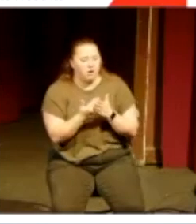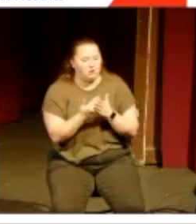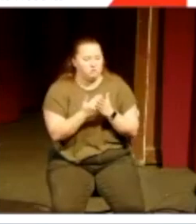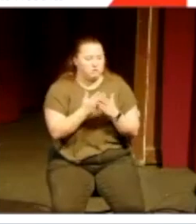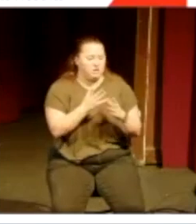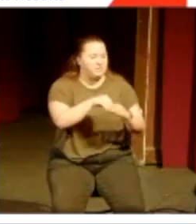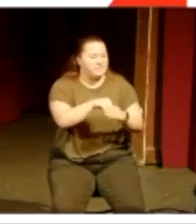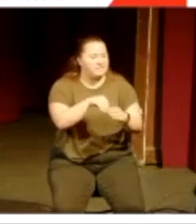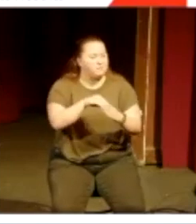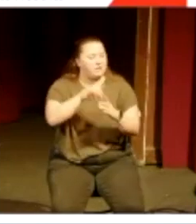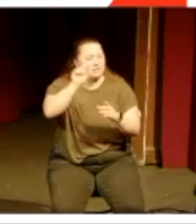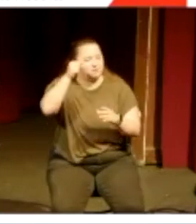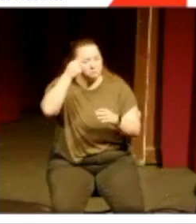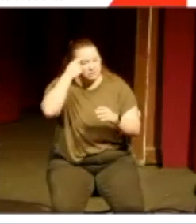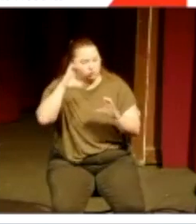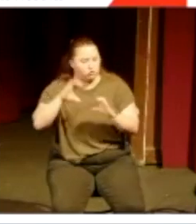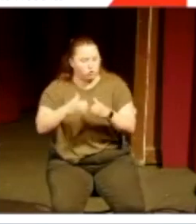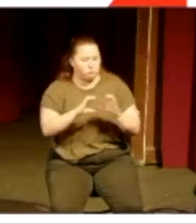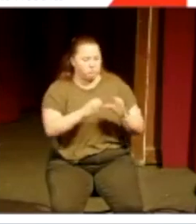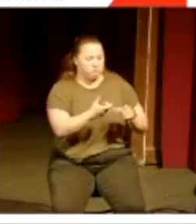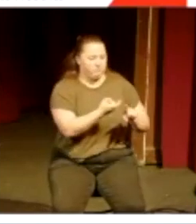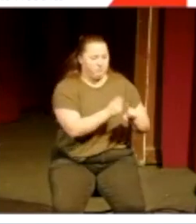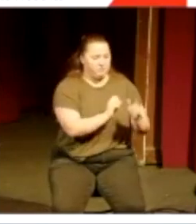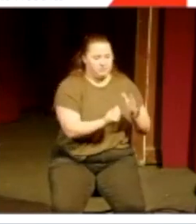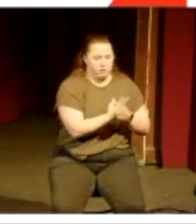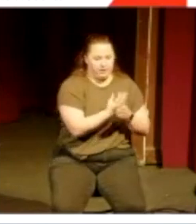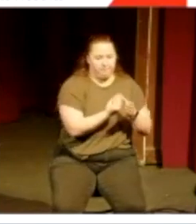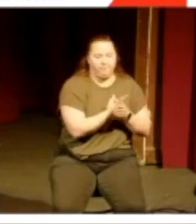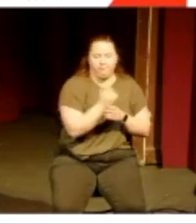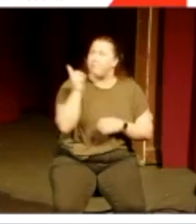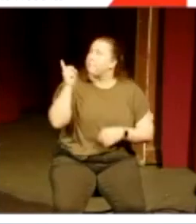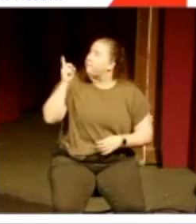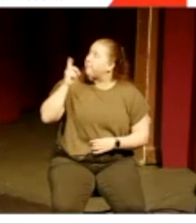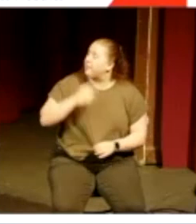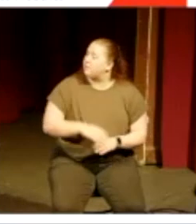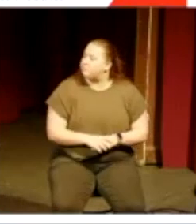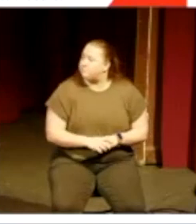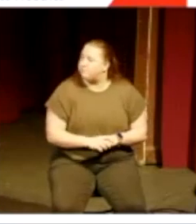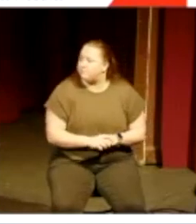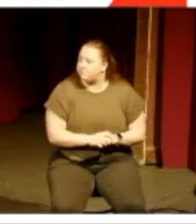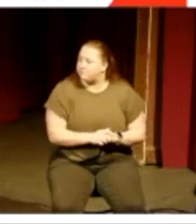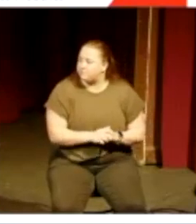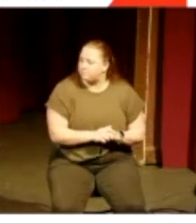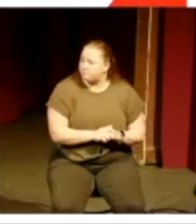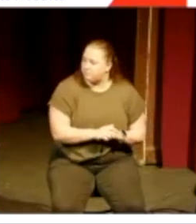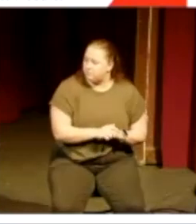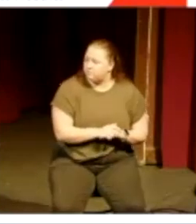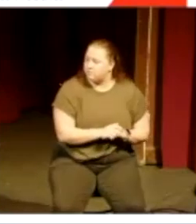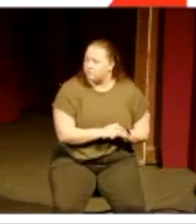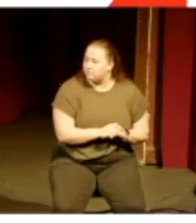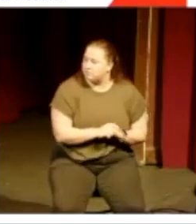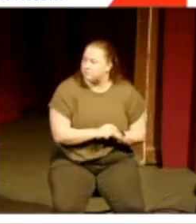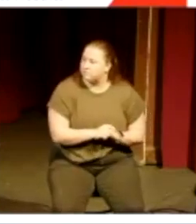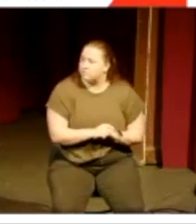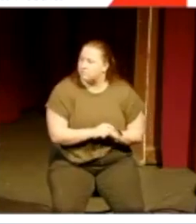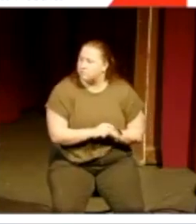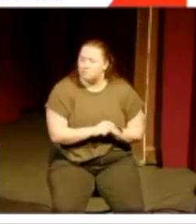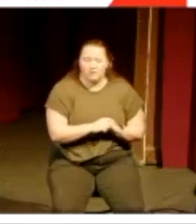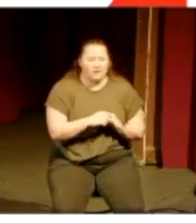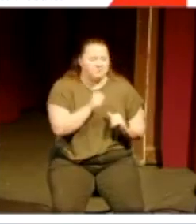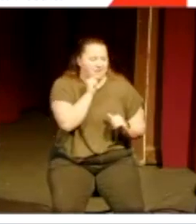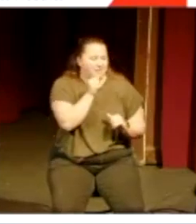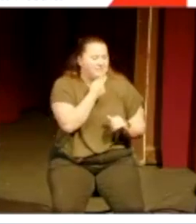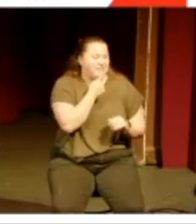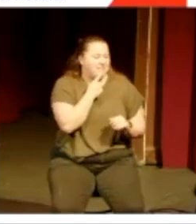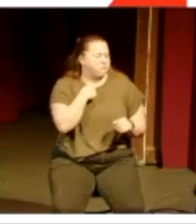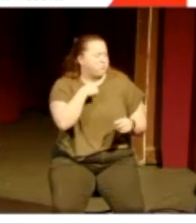from the spring. And again, not an end-all, be-all, and I'm not throwing it up here to think that we're perfect and we